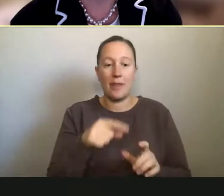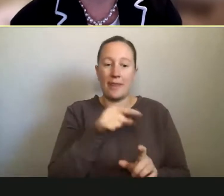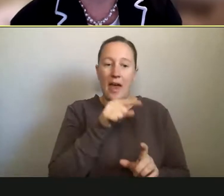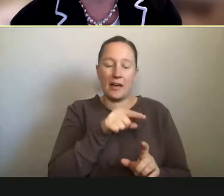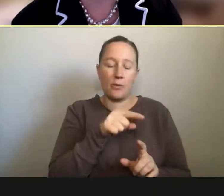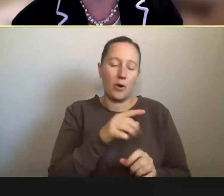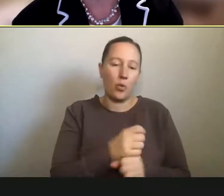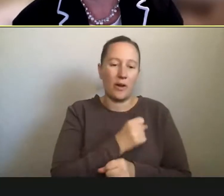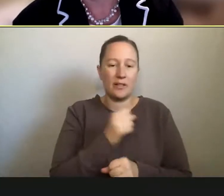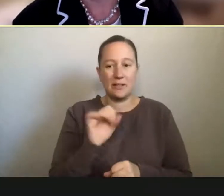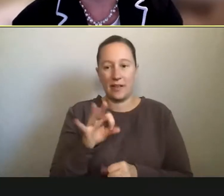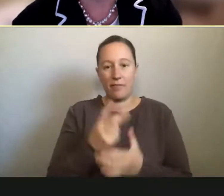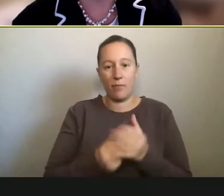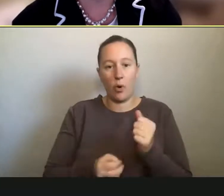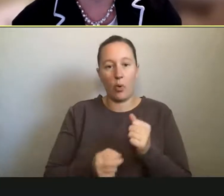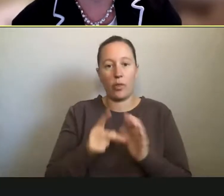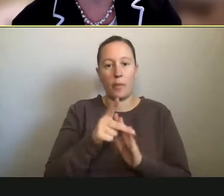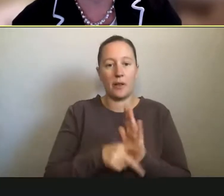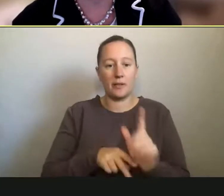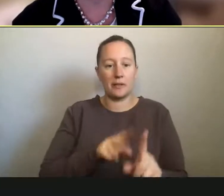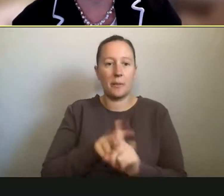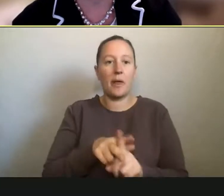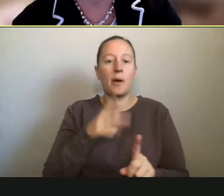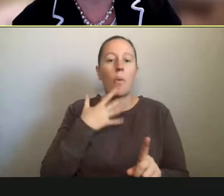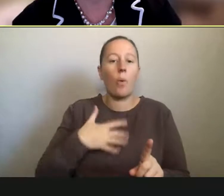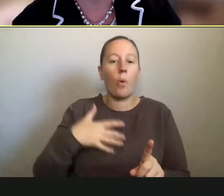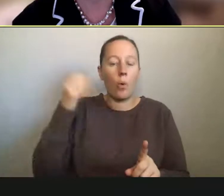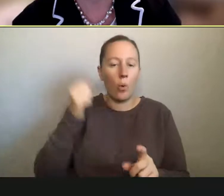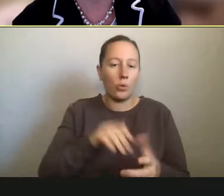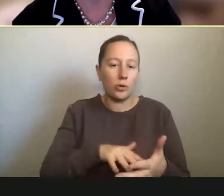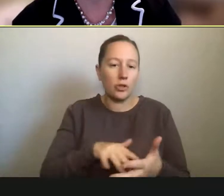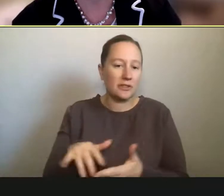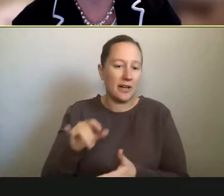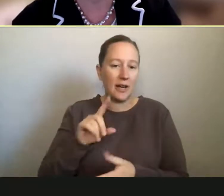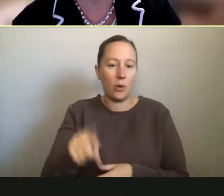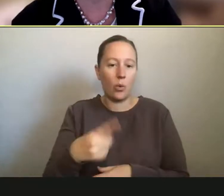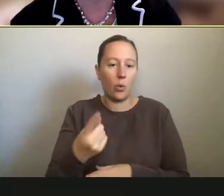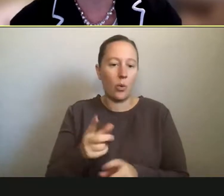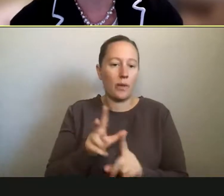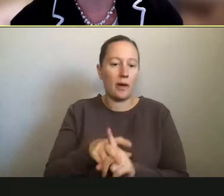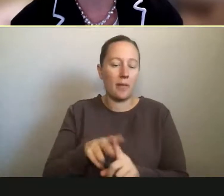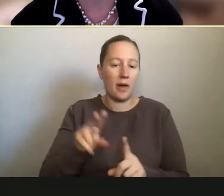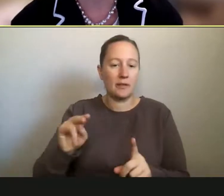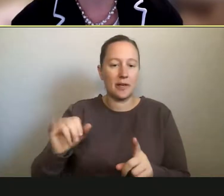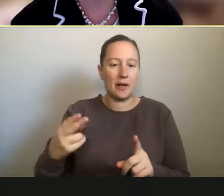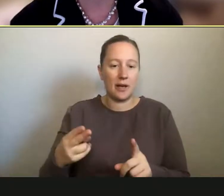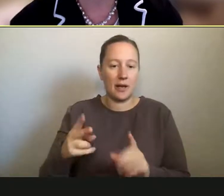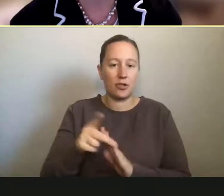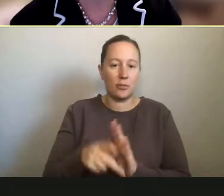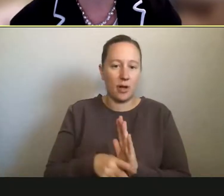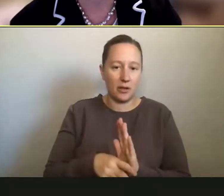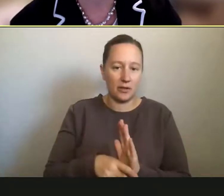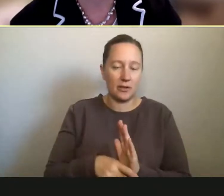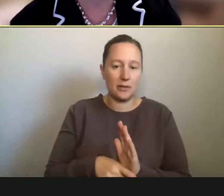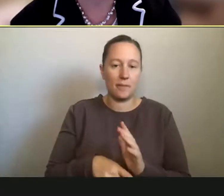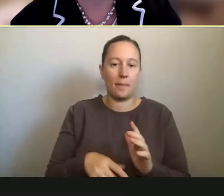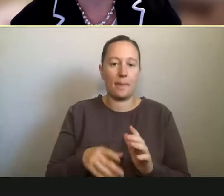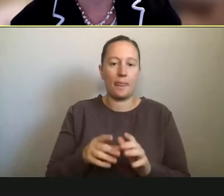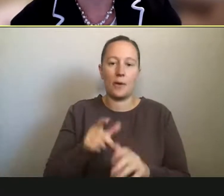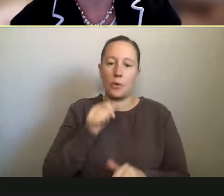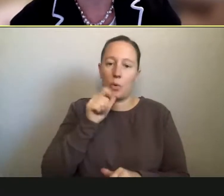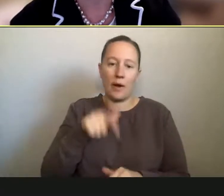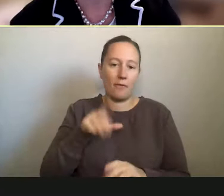older study and it only applies to the NIH policy, then you don't have to worry